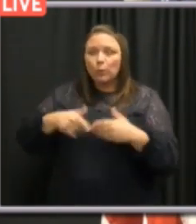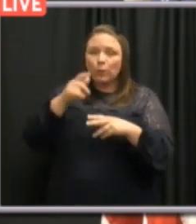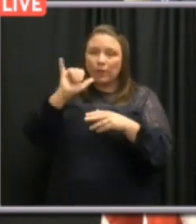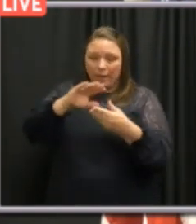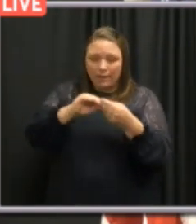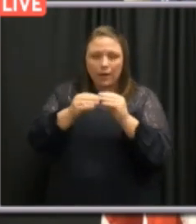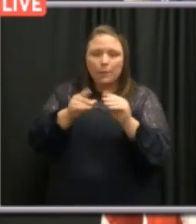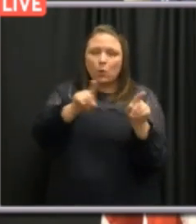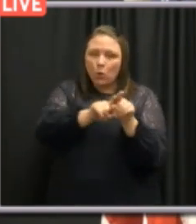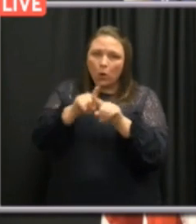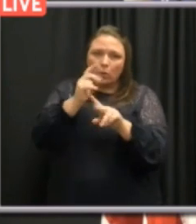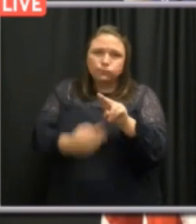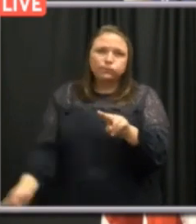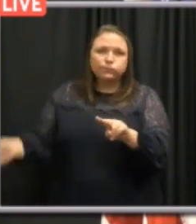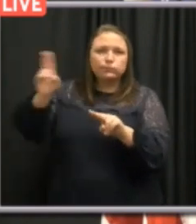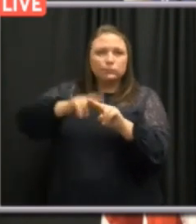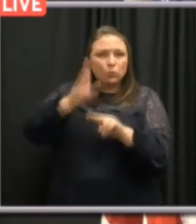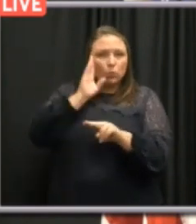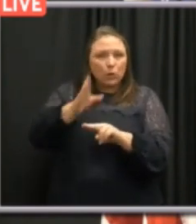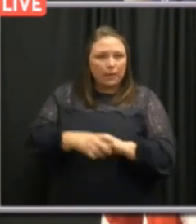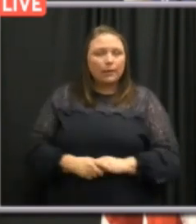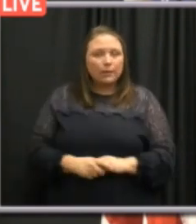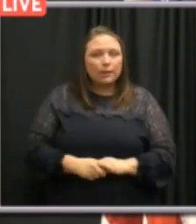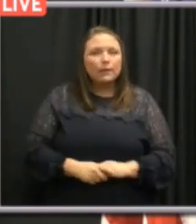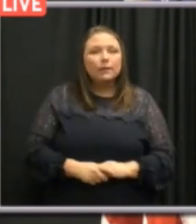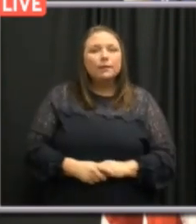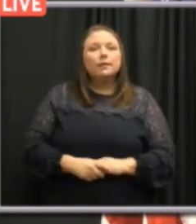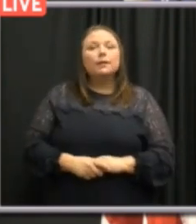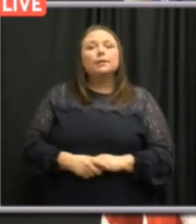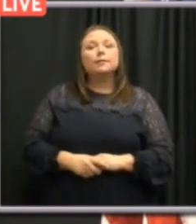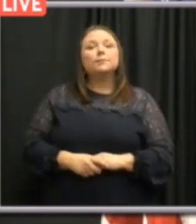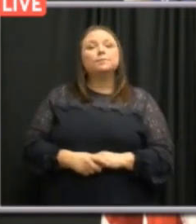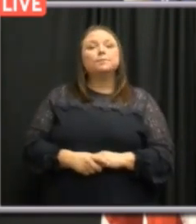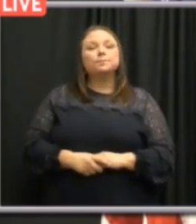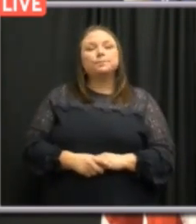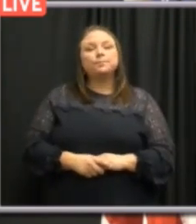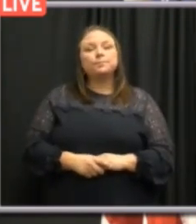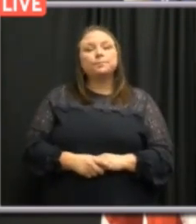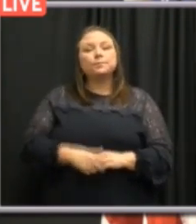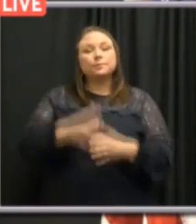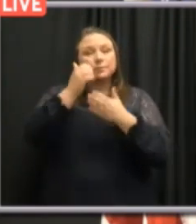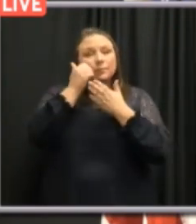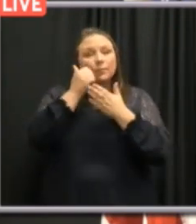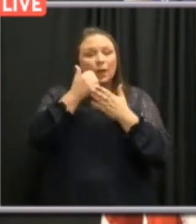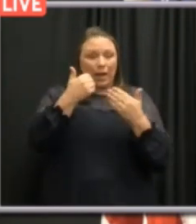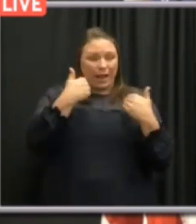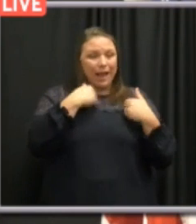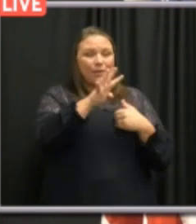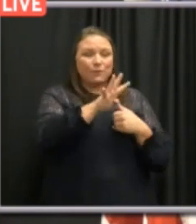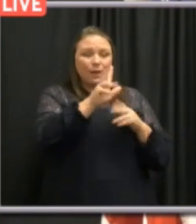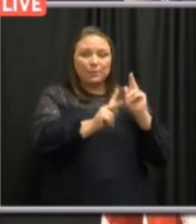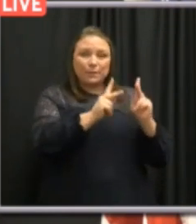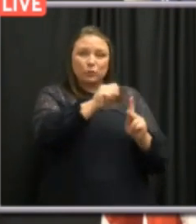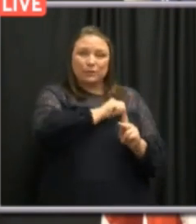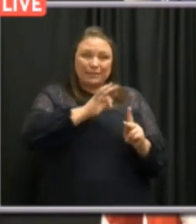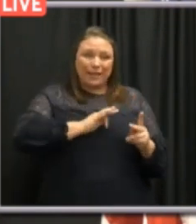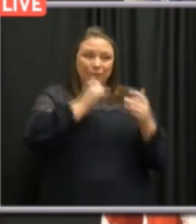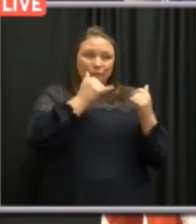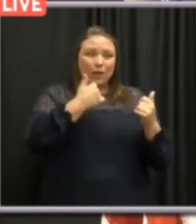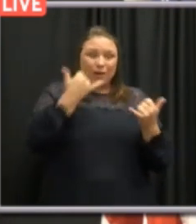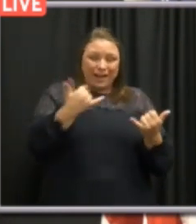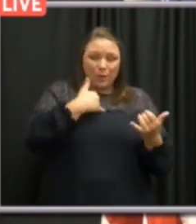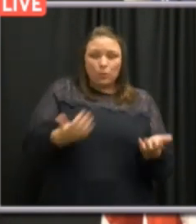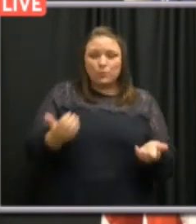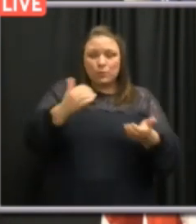number to increase exponentially. To supplement the work of our 45 staff attorneys, Legal Aid partners